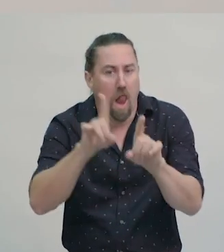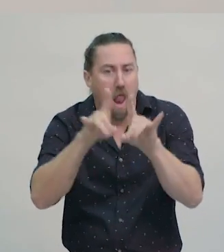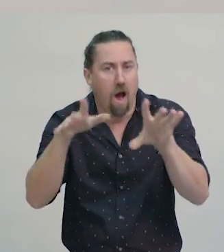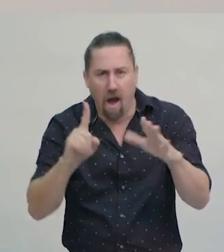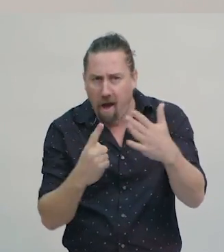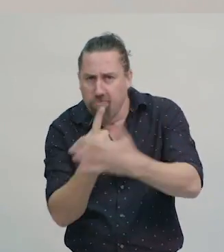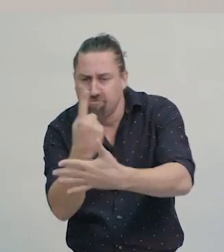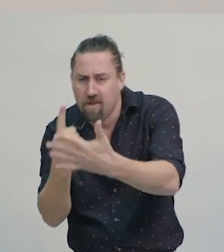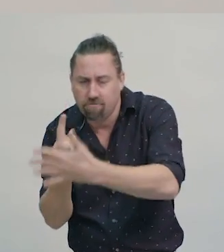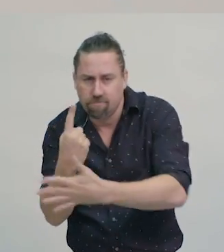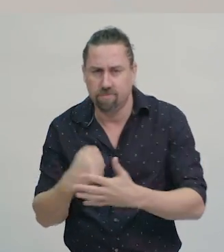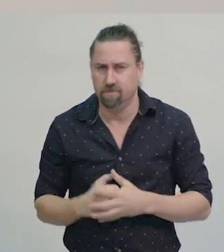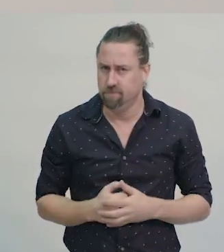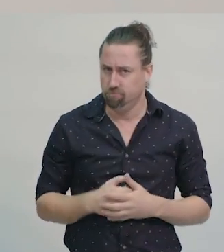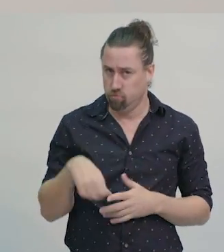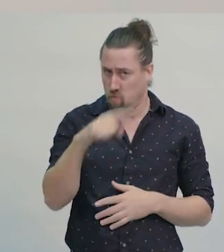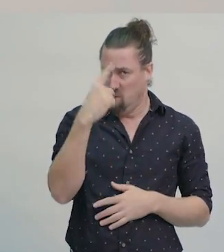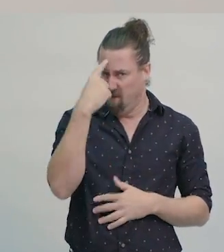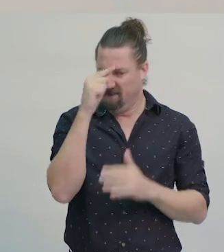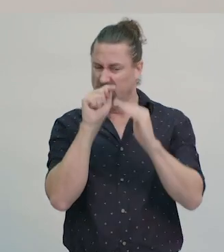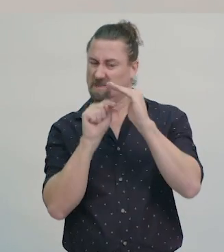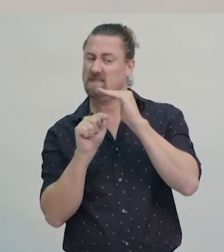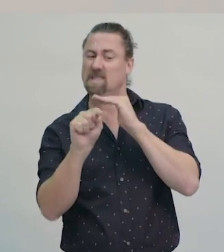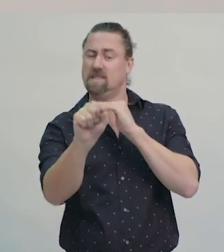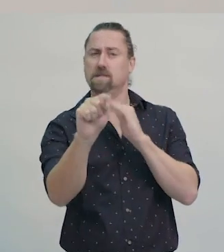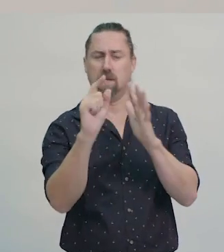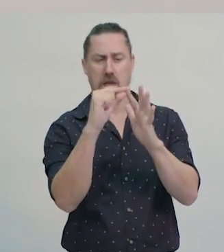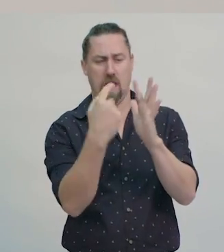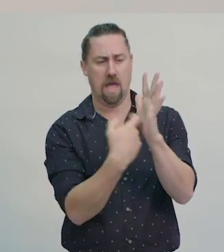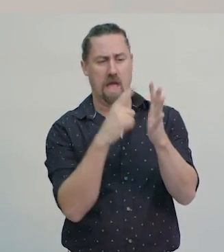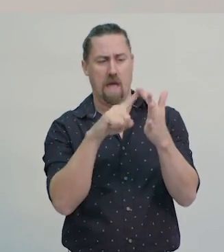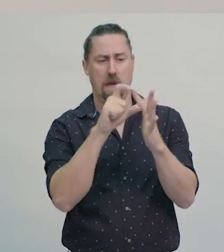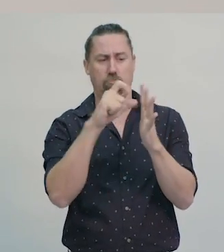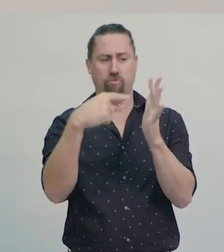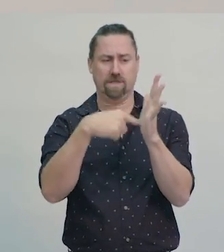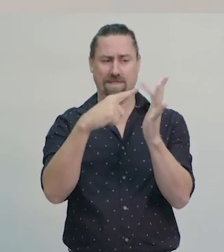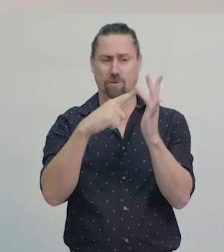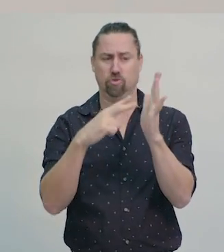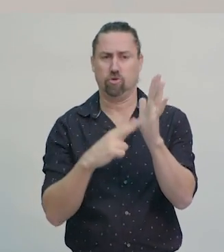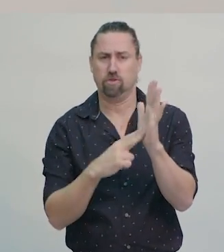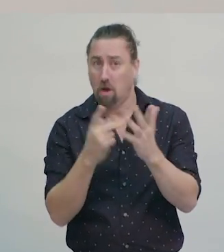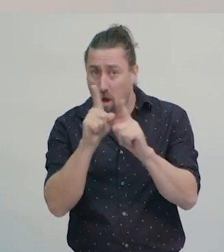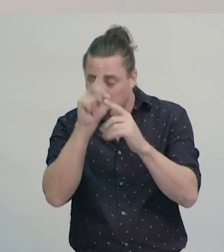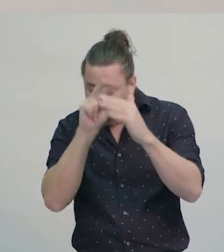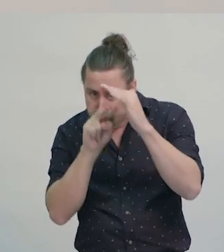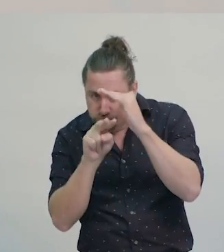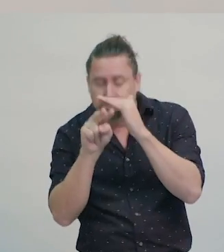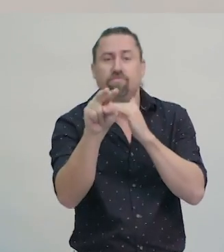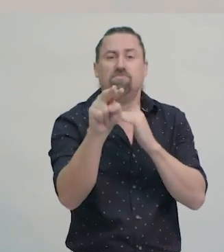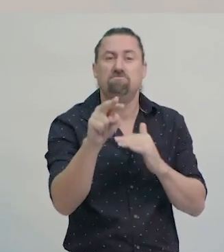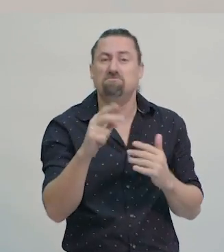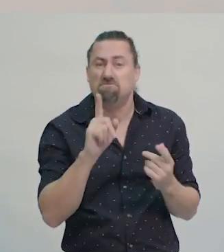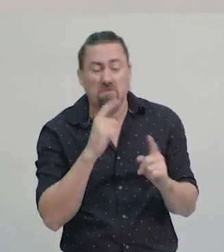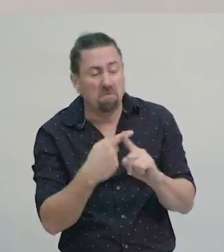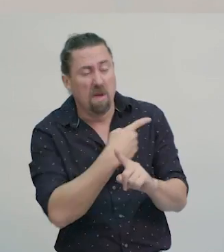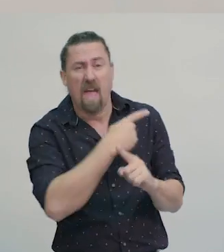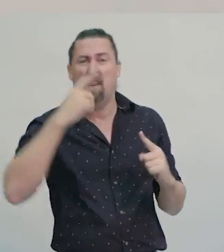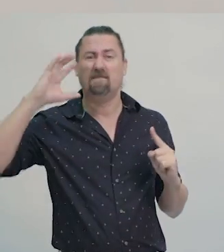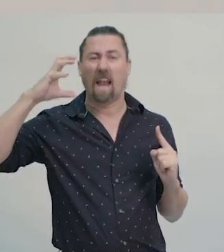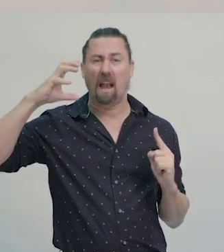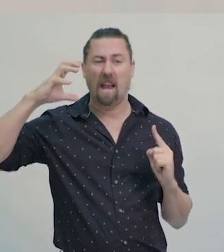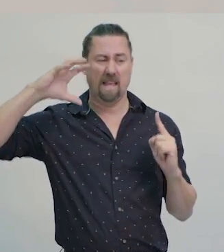also showed us how to keep a record of her observations using a table just like this one. The pictures that Miss